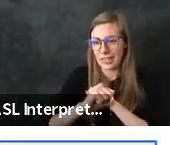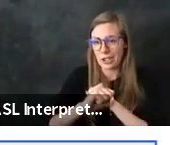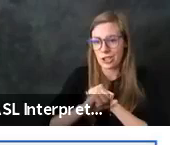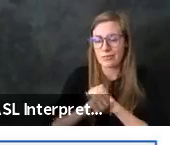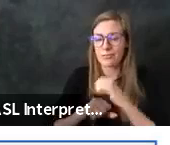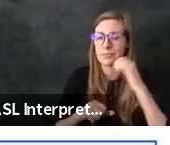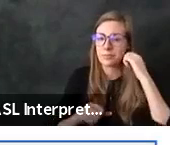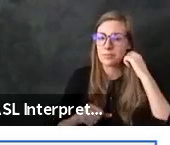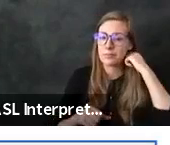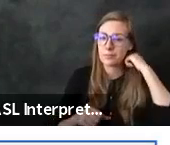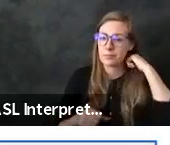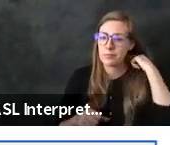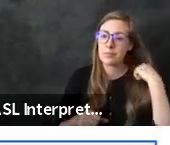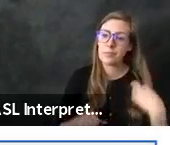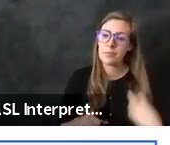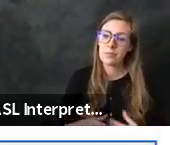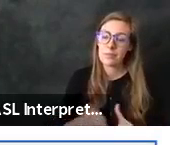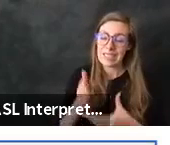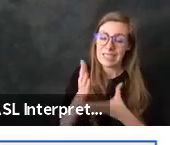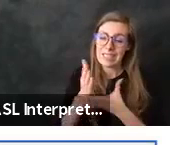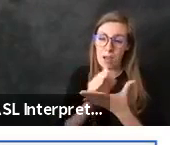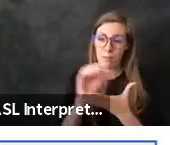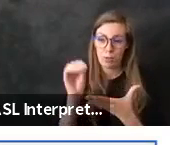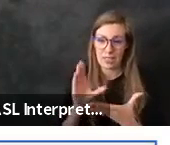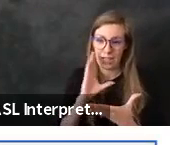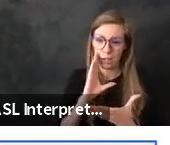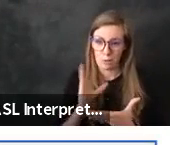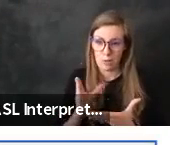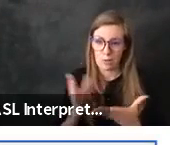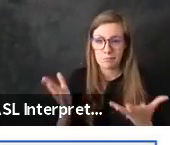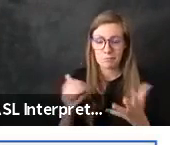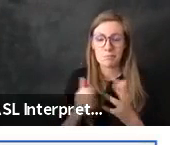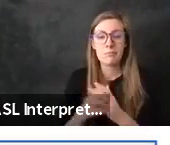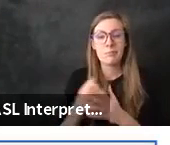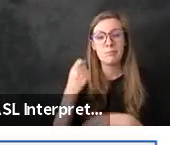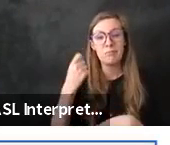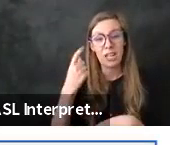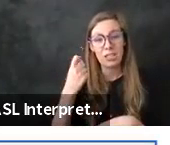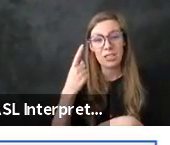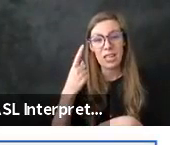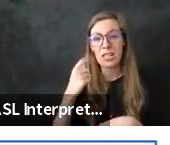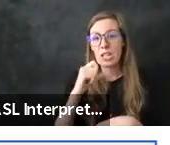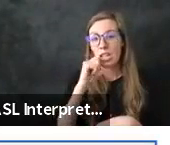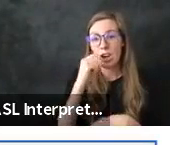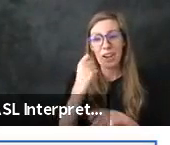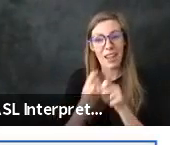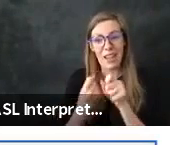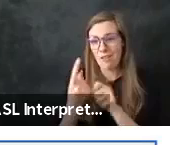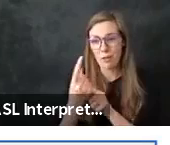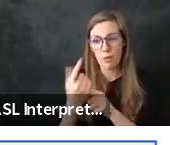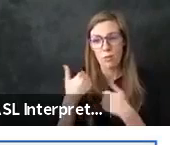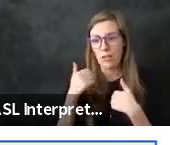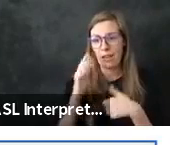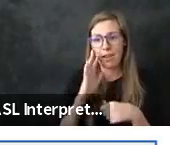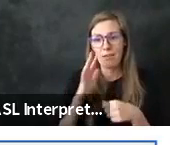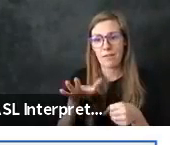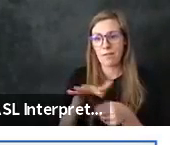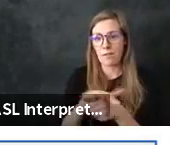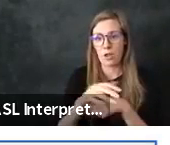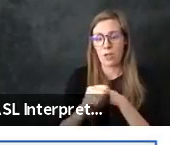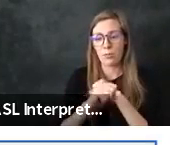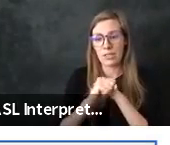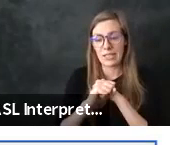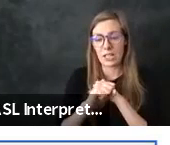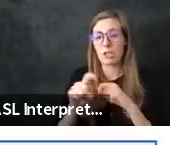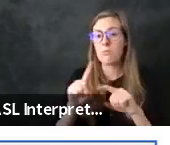will actually get an immune response with a third dose. So although everybody may not get a full immune response, a good